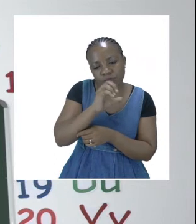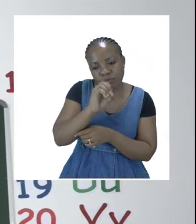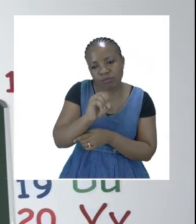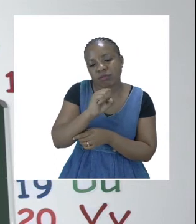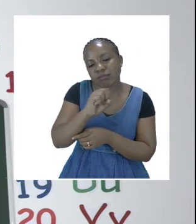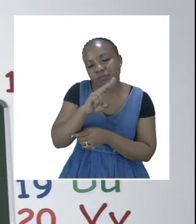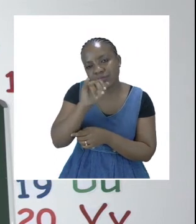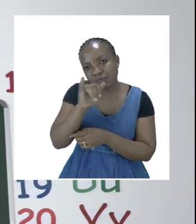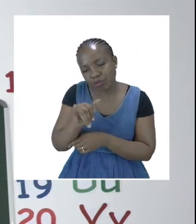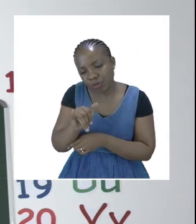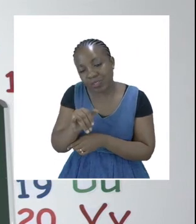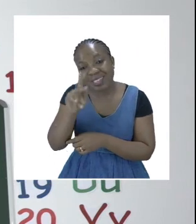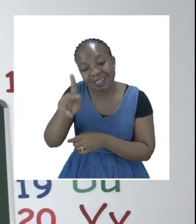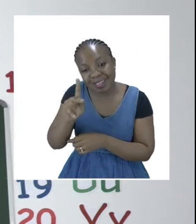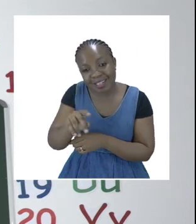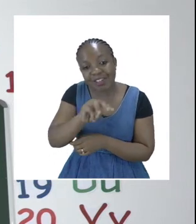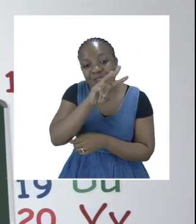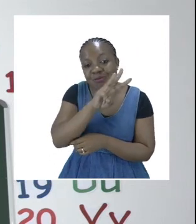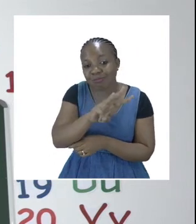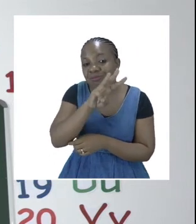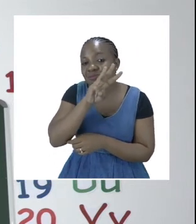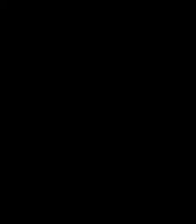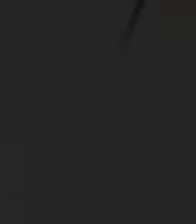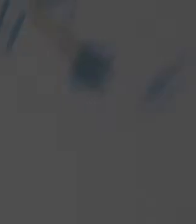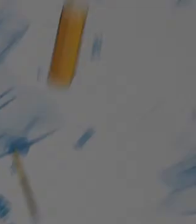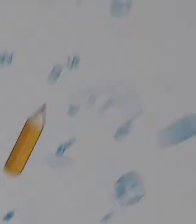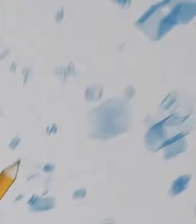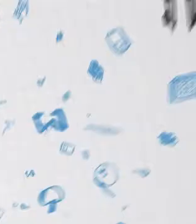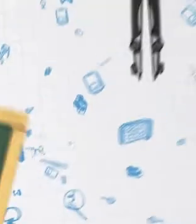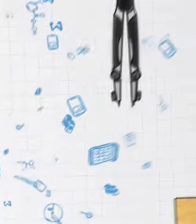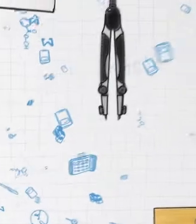our website, Zoshi Online.